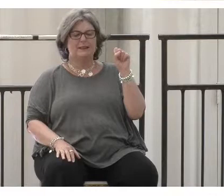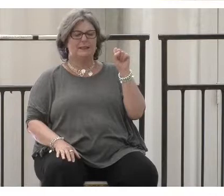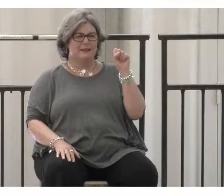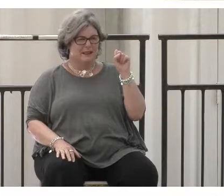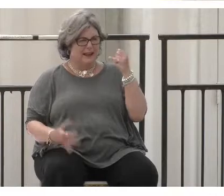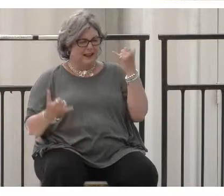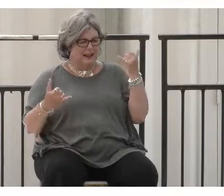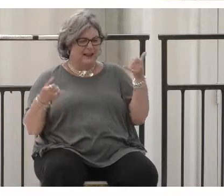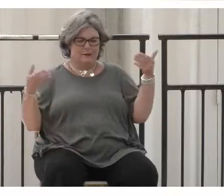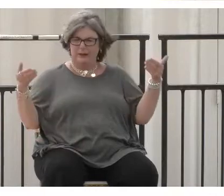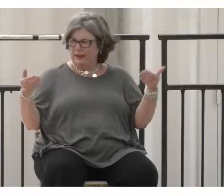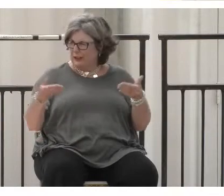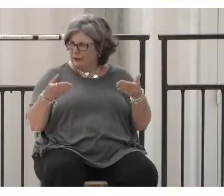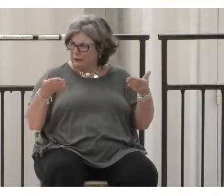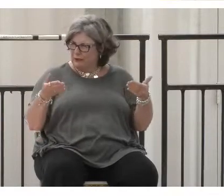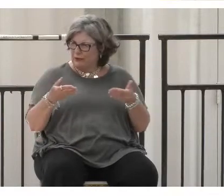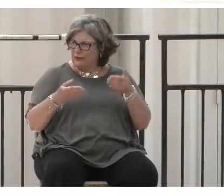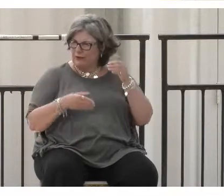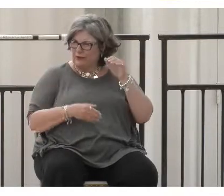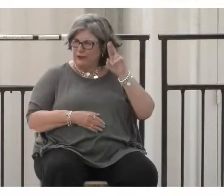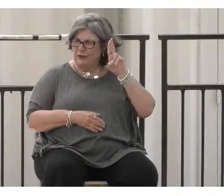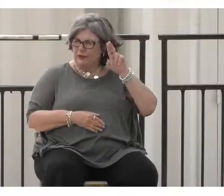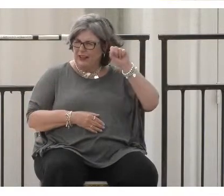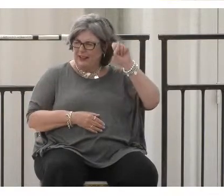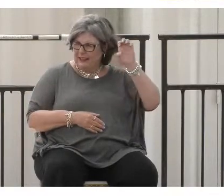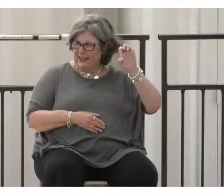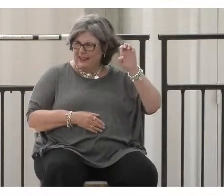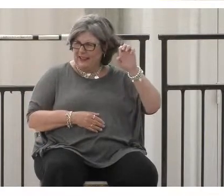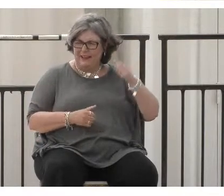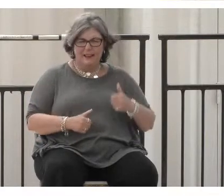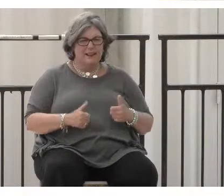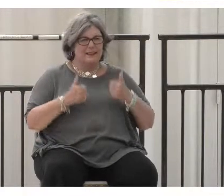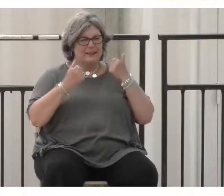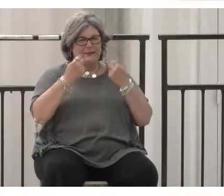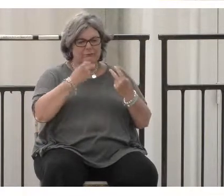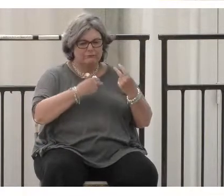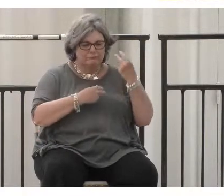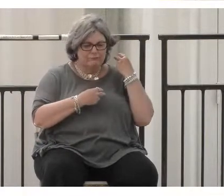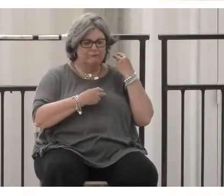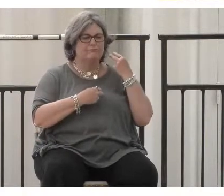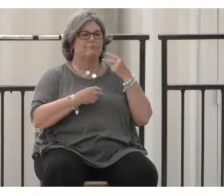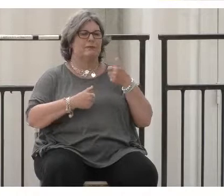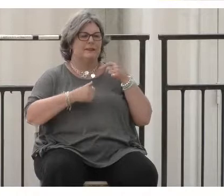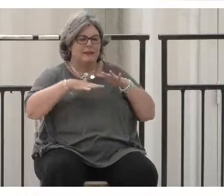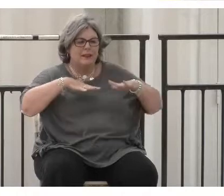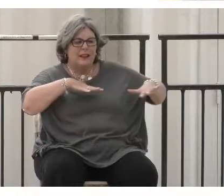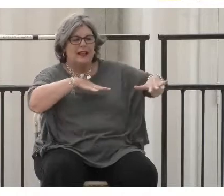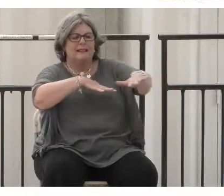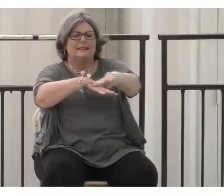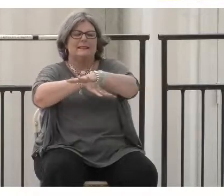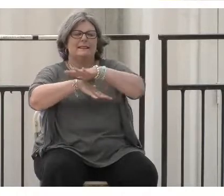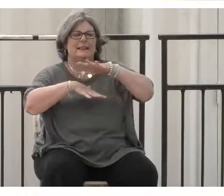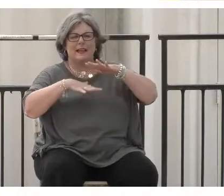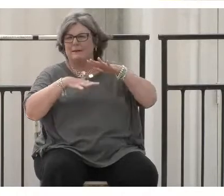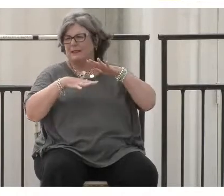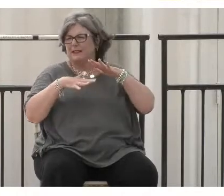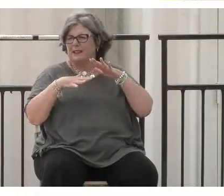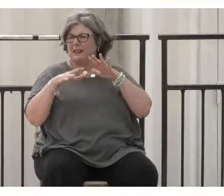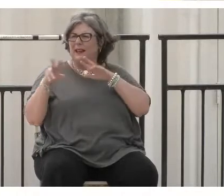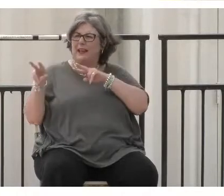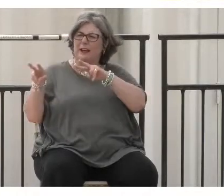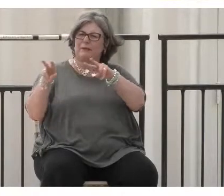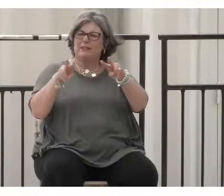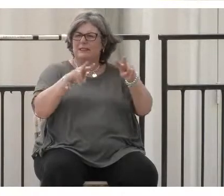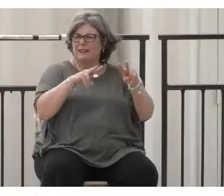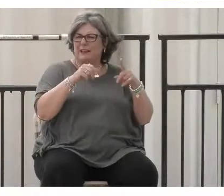we're introducing the United Arab Emirates, Living Memory, Living Landscapes, and we're looking out at the